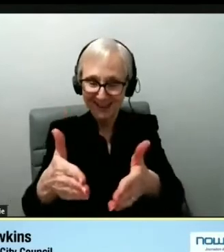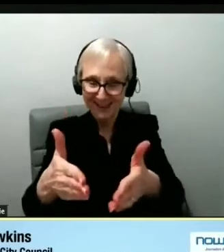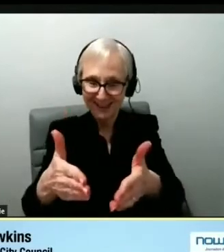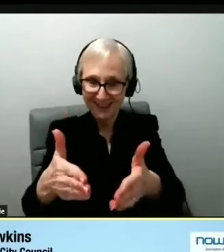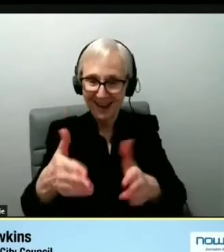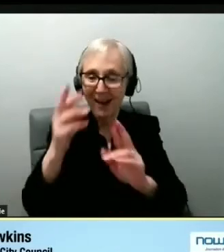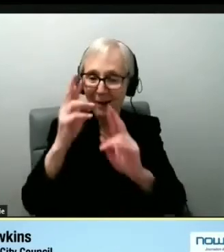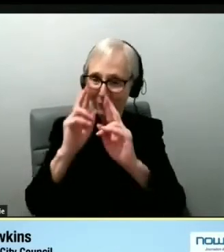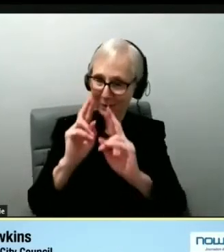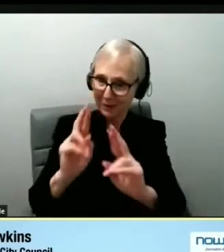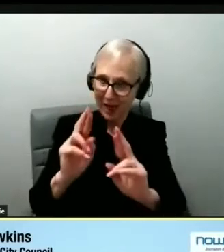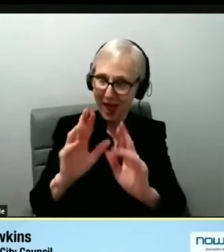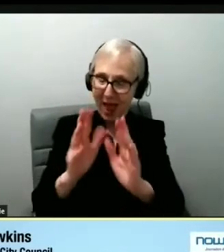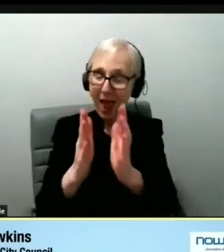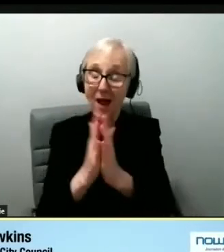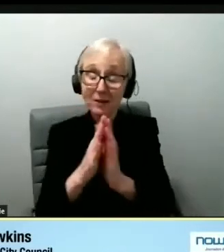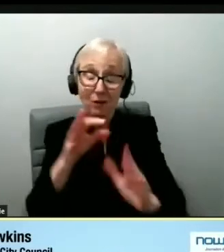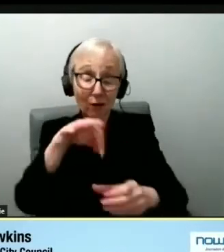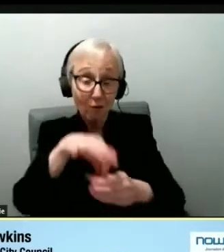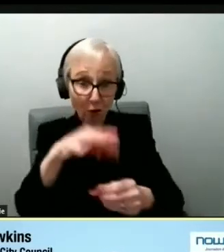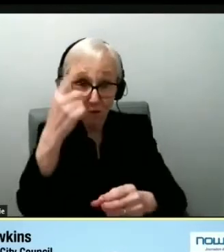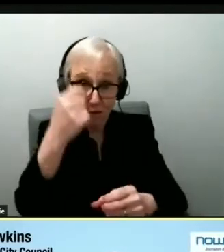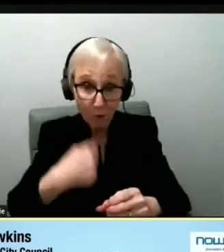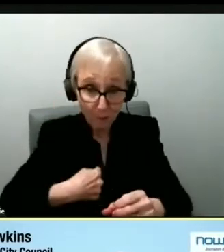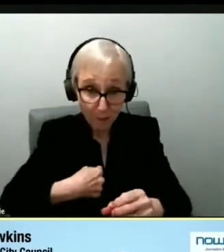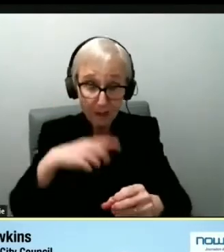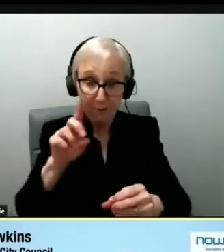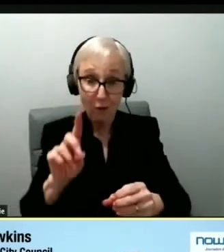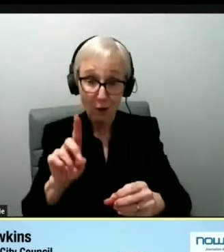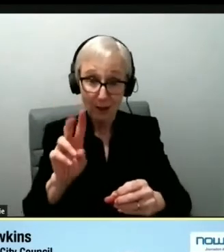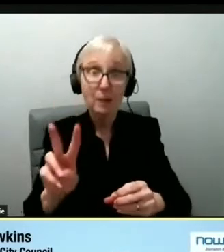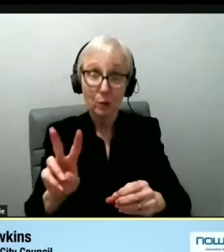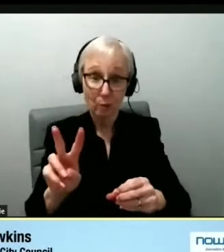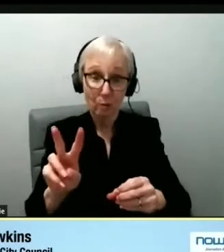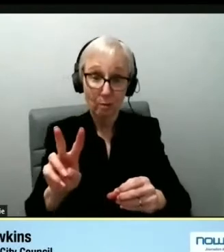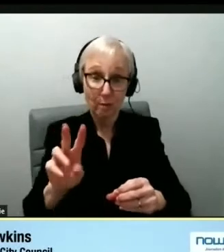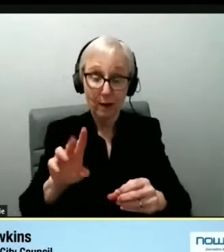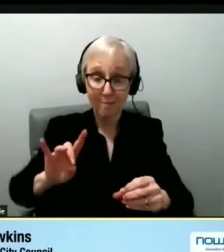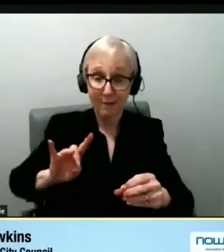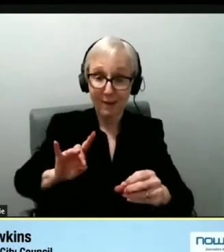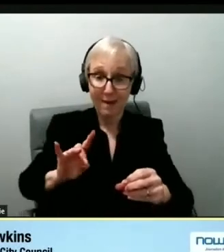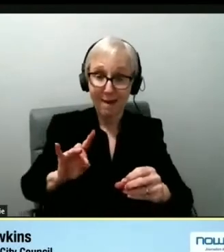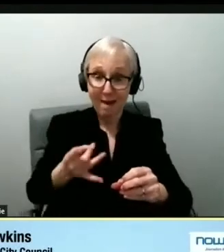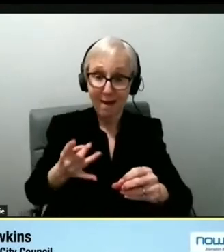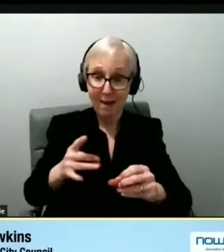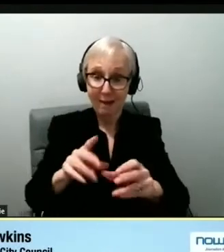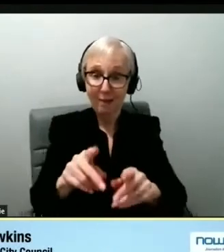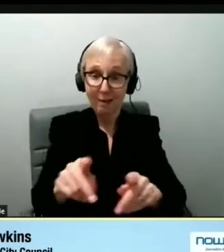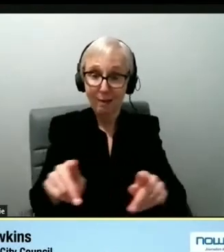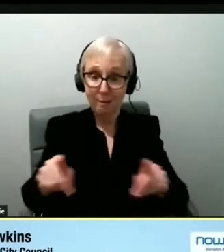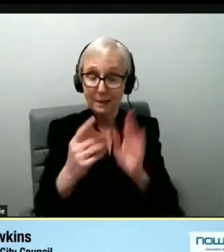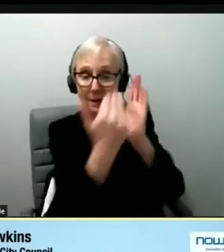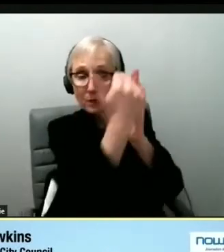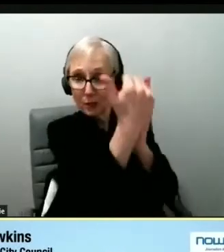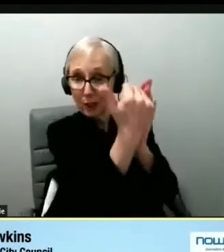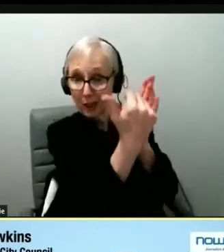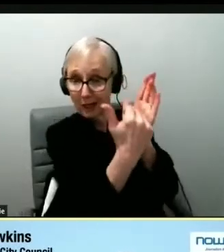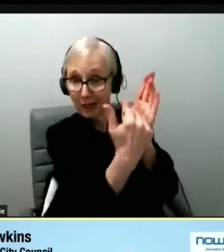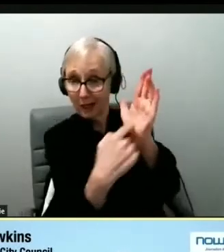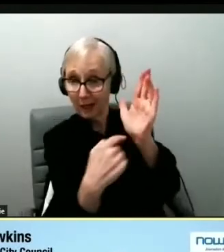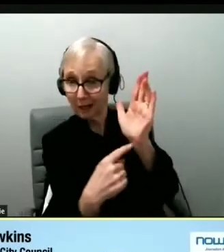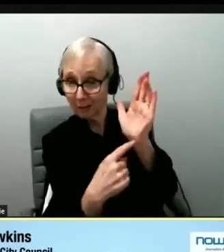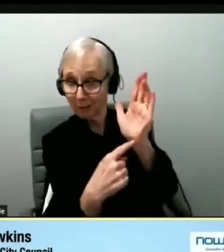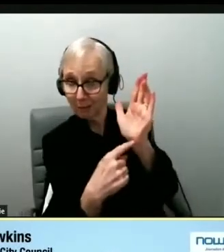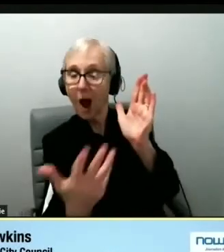I respectfully ask for your vote from me for District 2. I'm the eighth position on the ballot, but I want to be the number